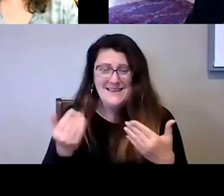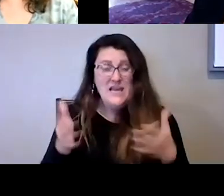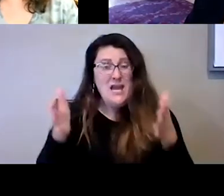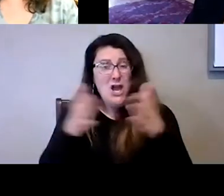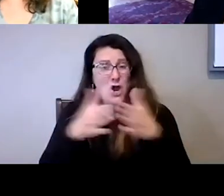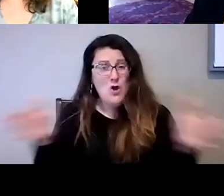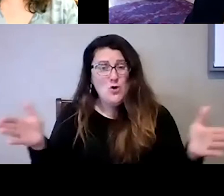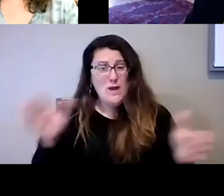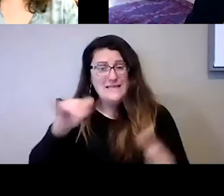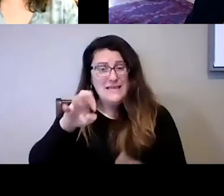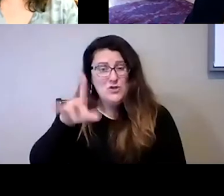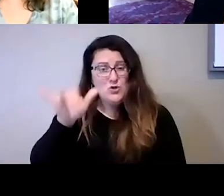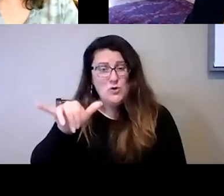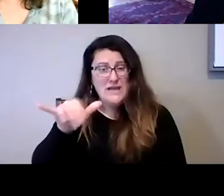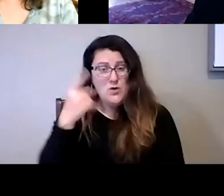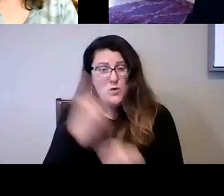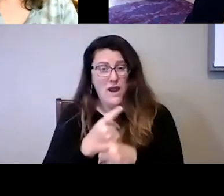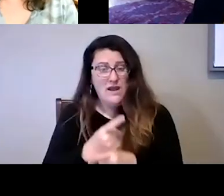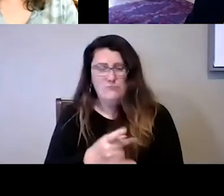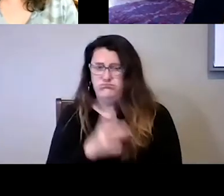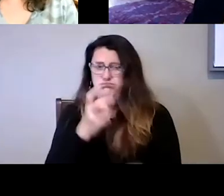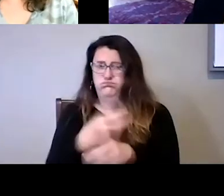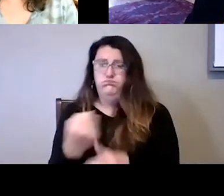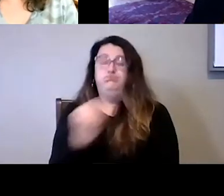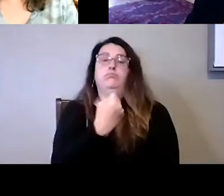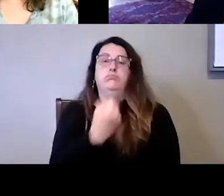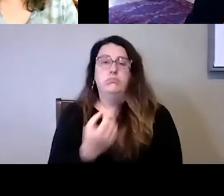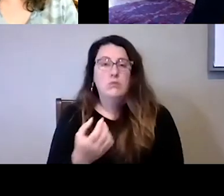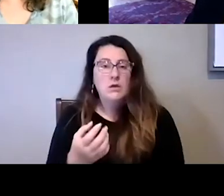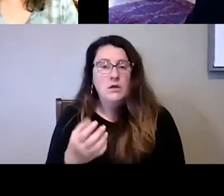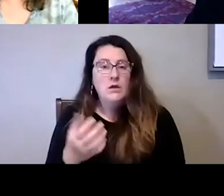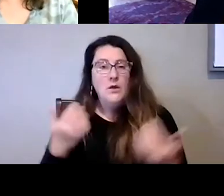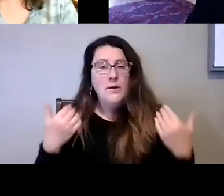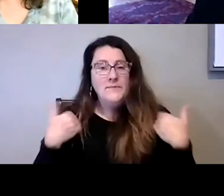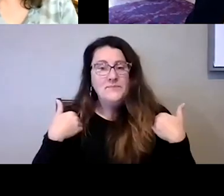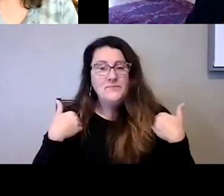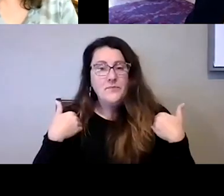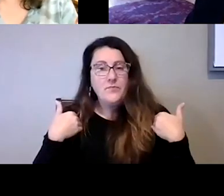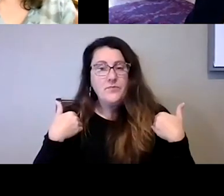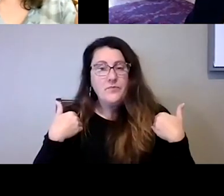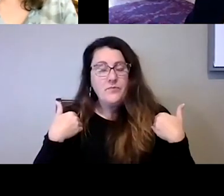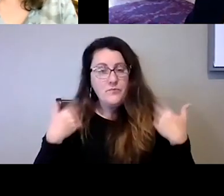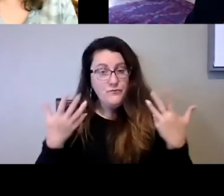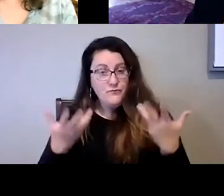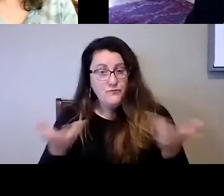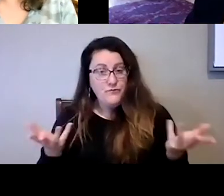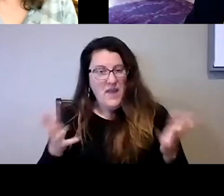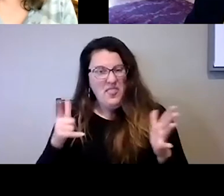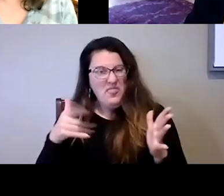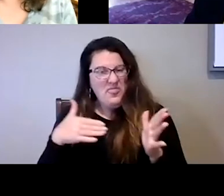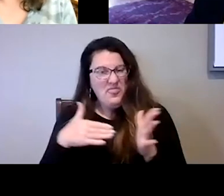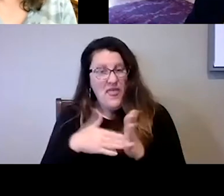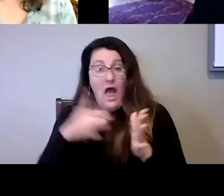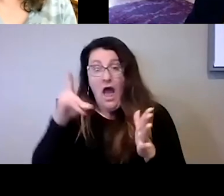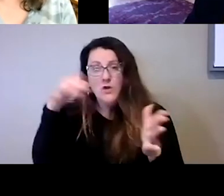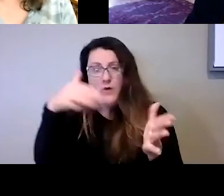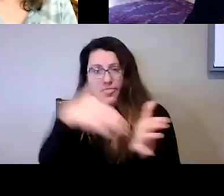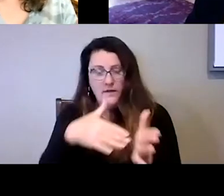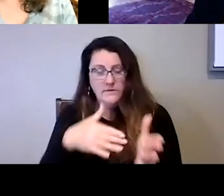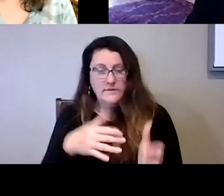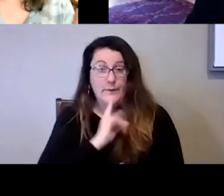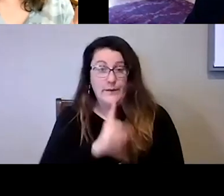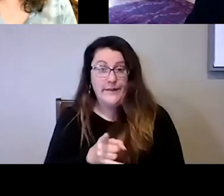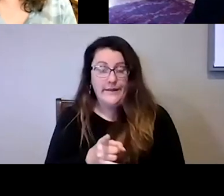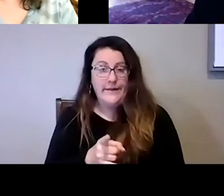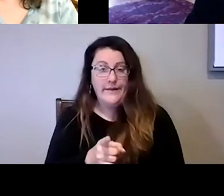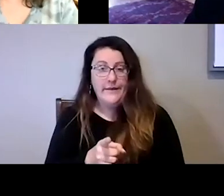our industry, right? We were the hardest hit industry. We had, we have, thousands, hundreds of thousands actually of